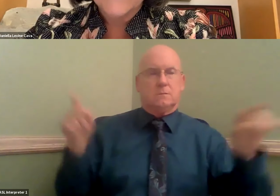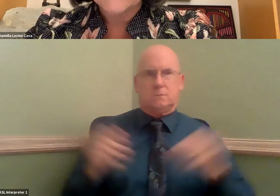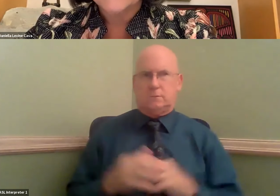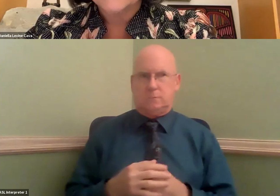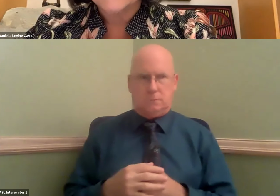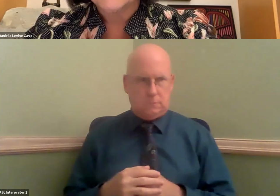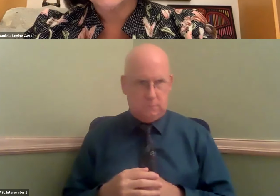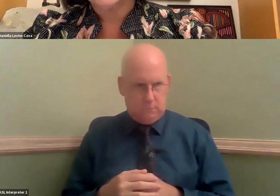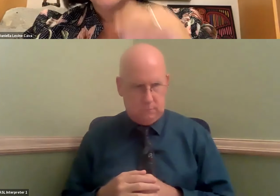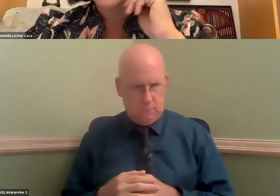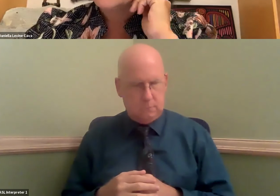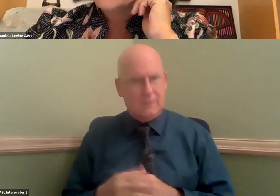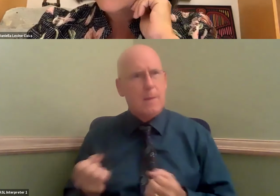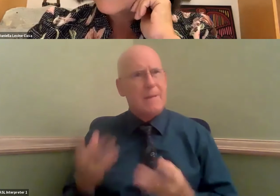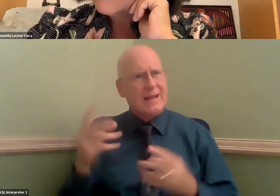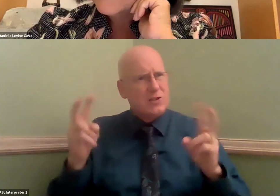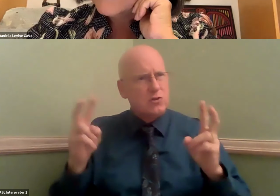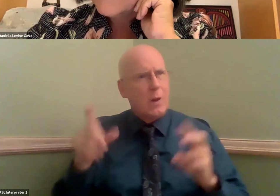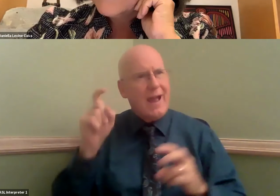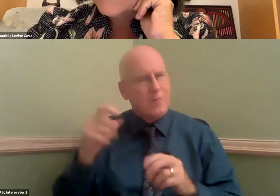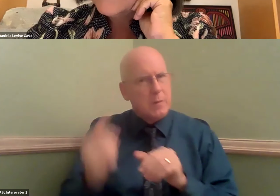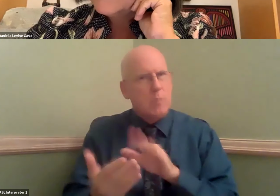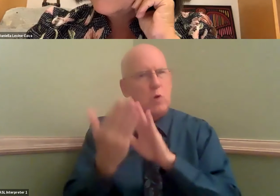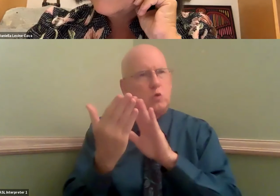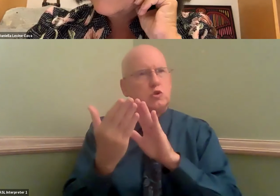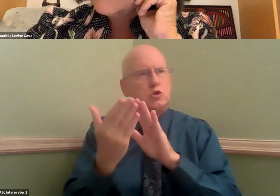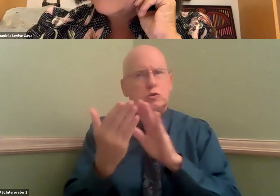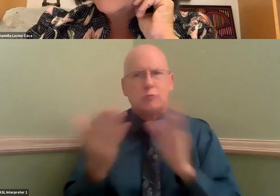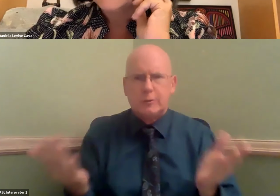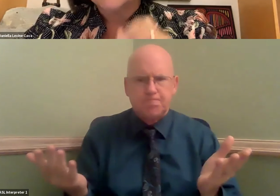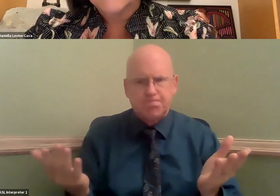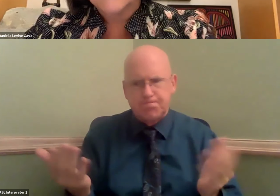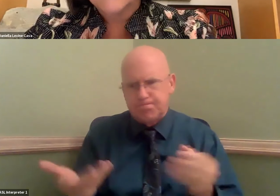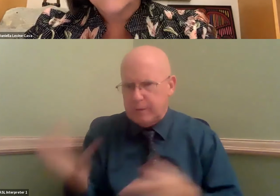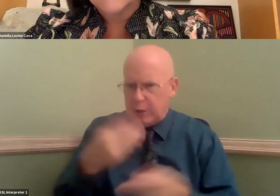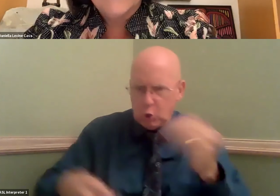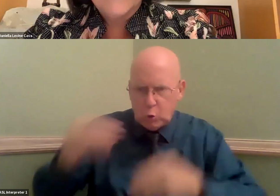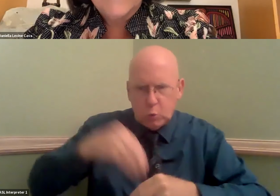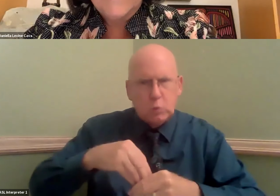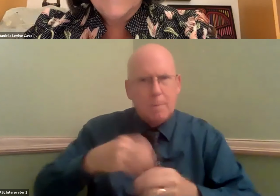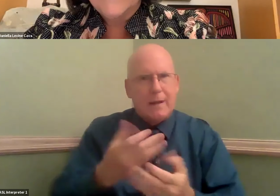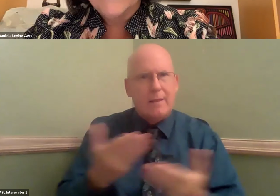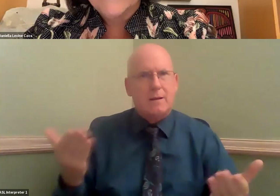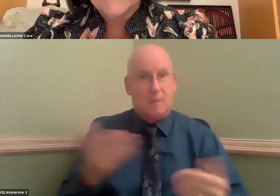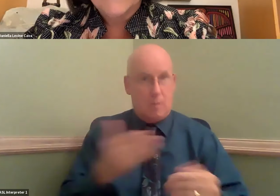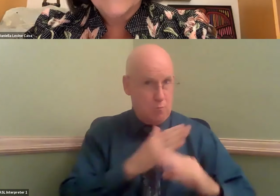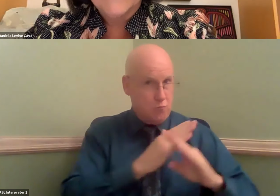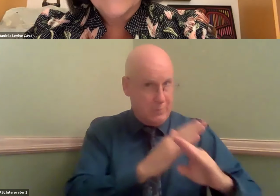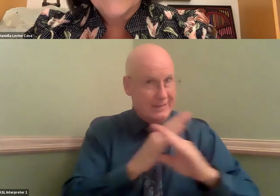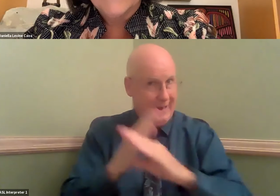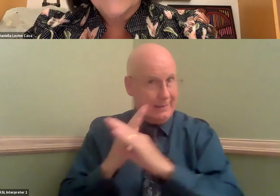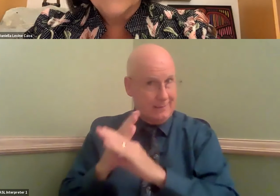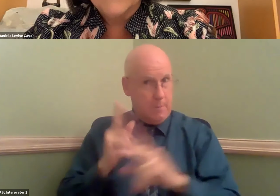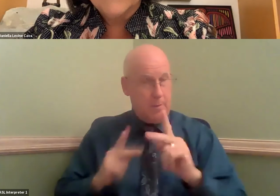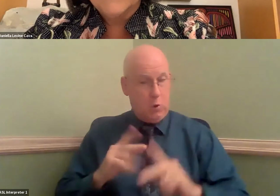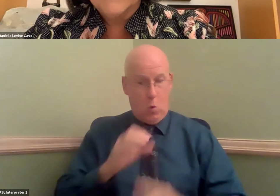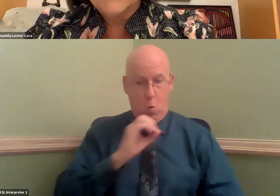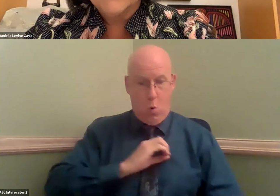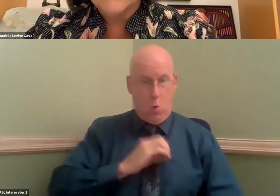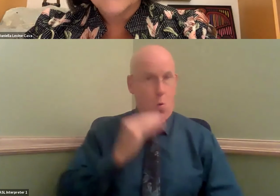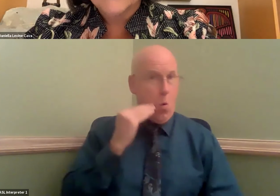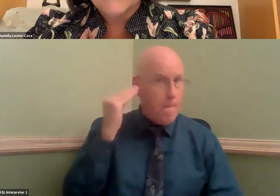honestly, many of these issues have to be approached in a comprehensive kind of way that protects a lot of the folks that own homes.